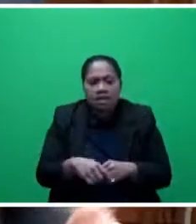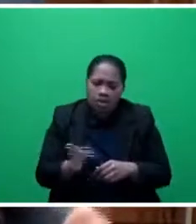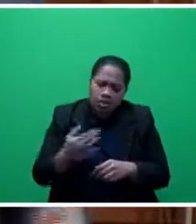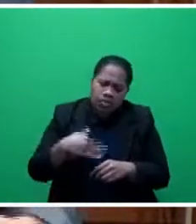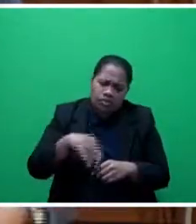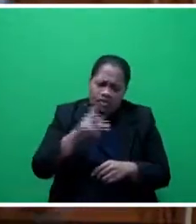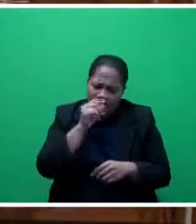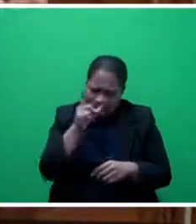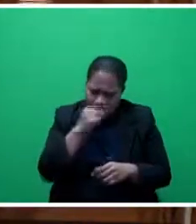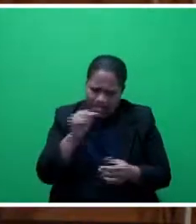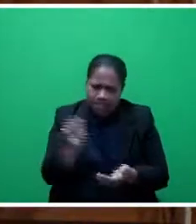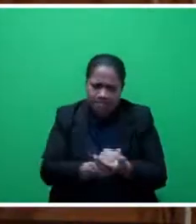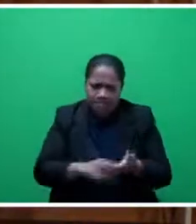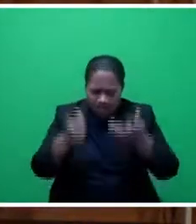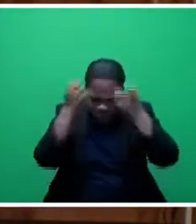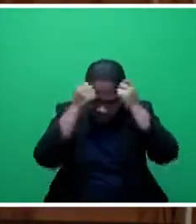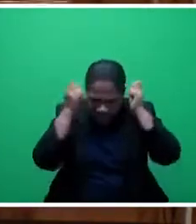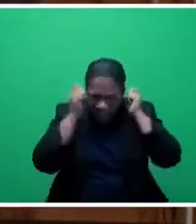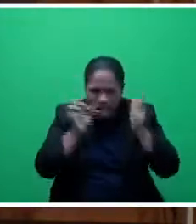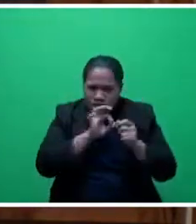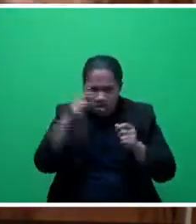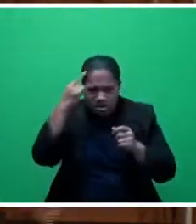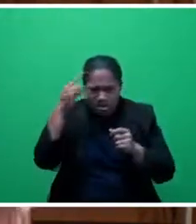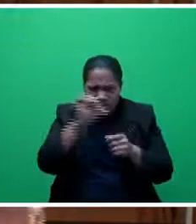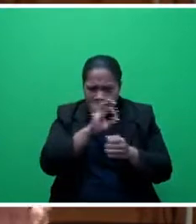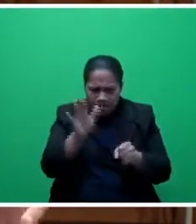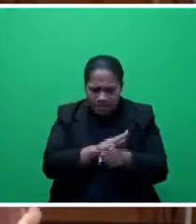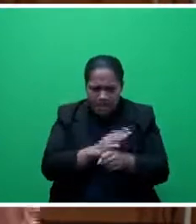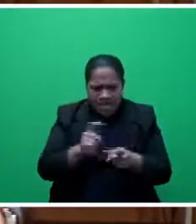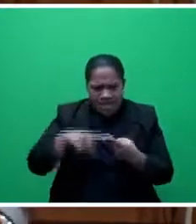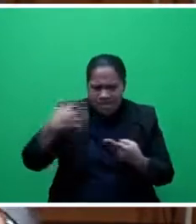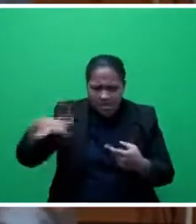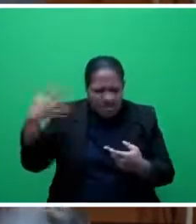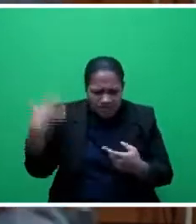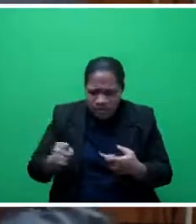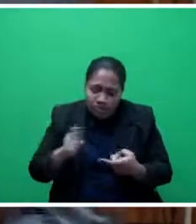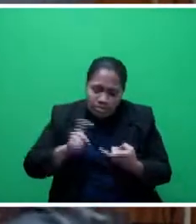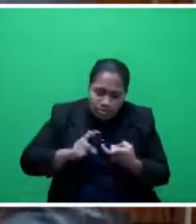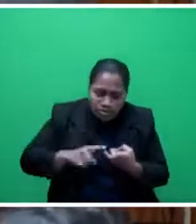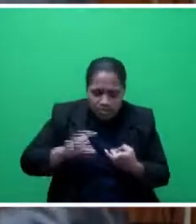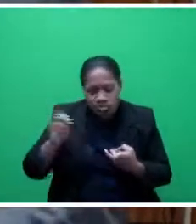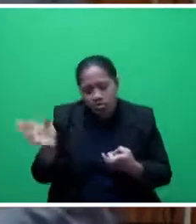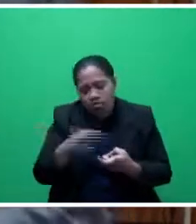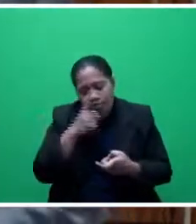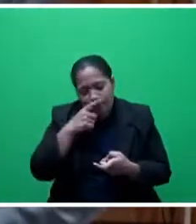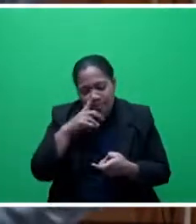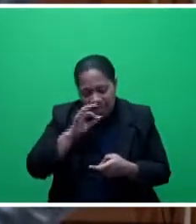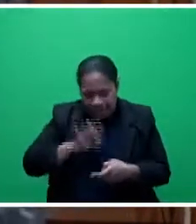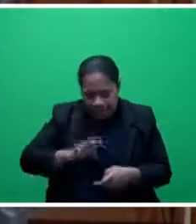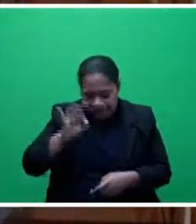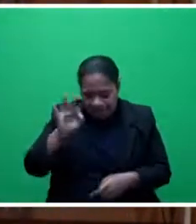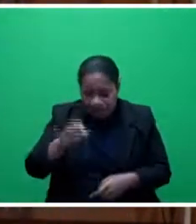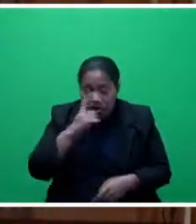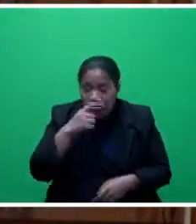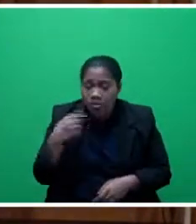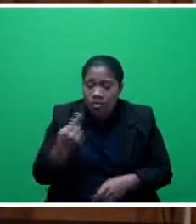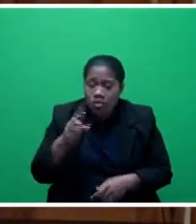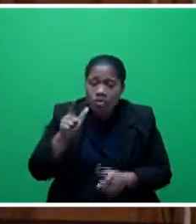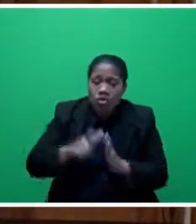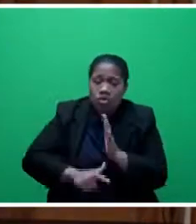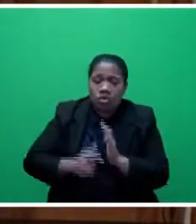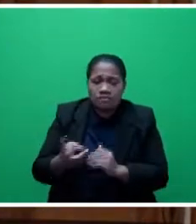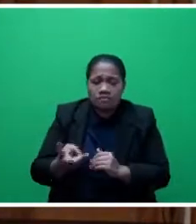head. Don't make it so expensive that only the rich people afford it. We don't want, people who are low-income families to be